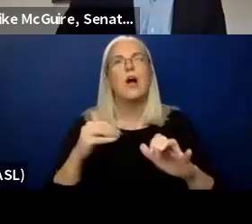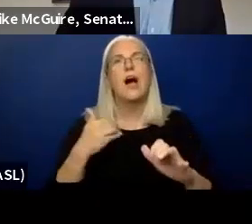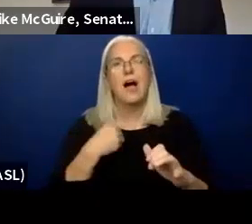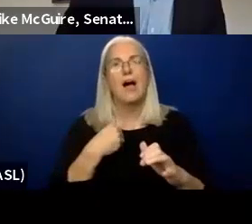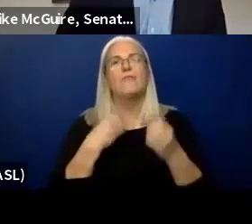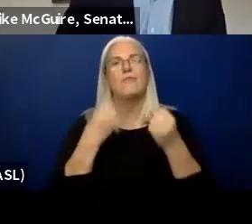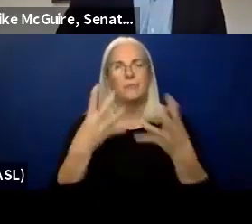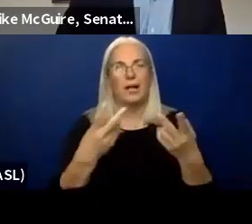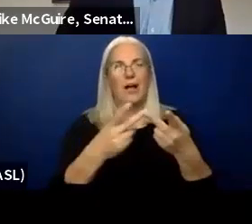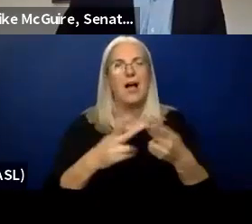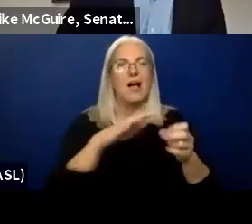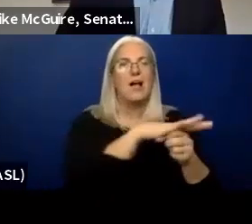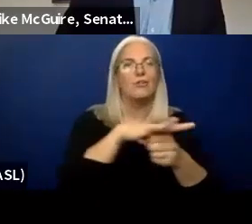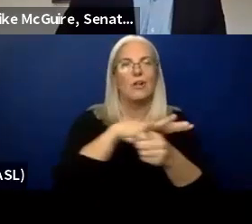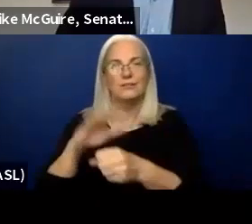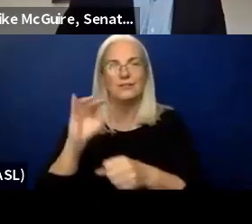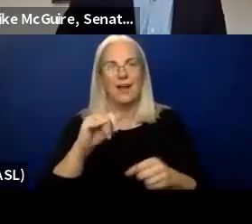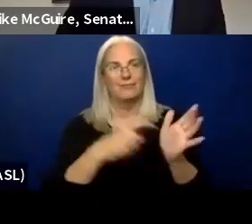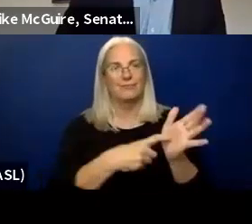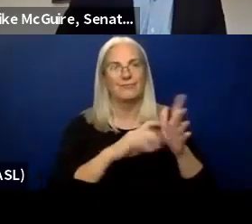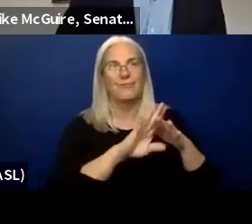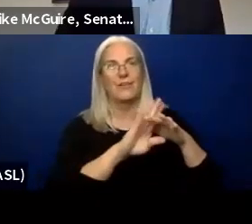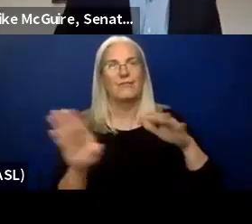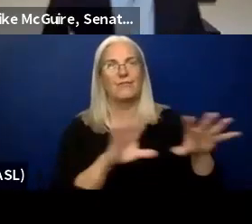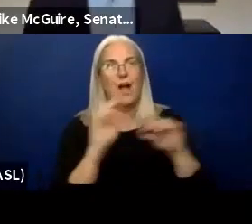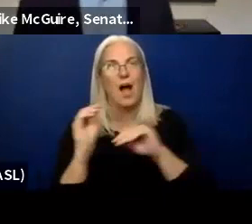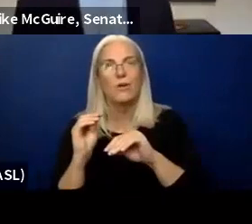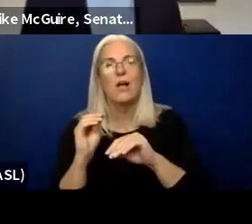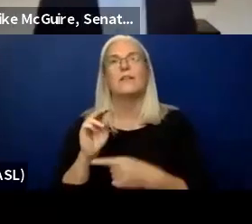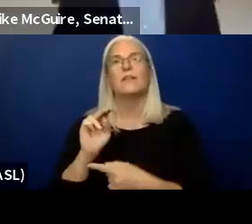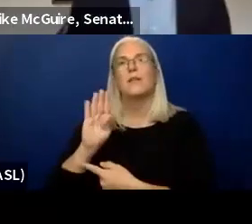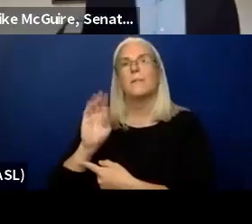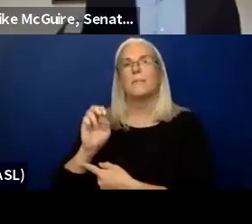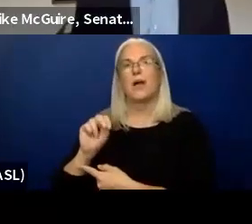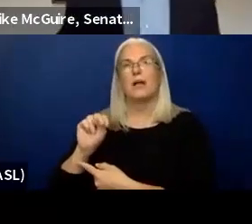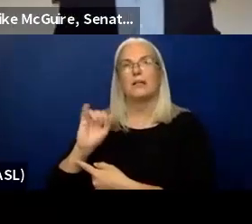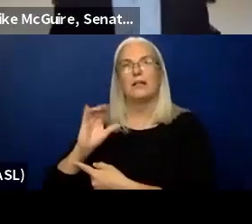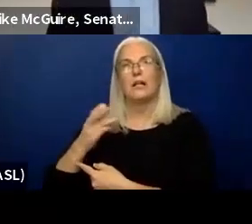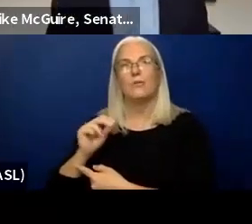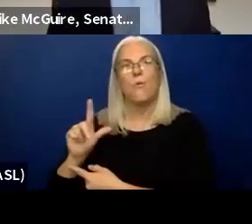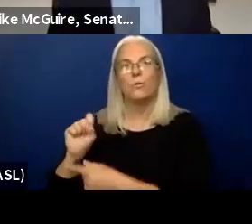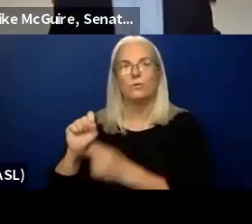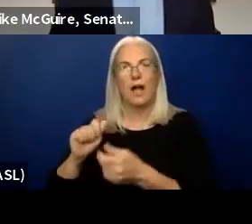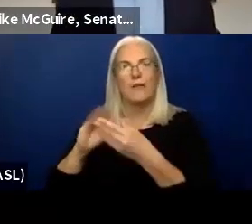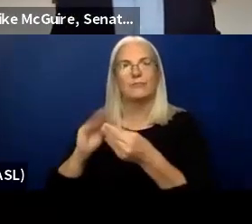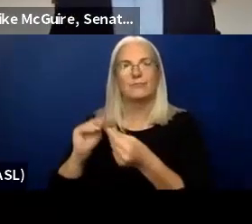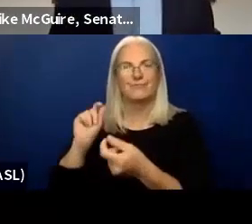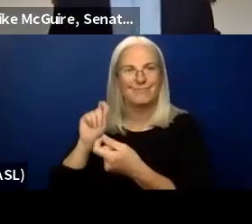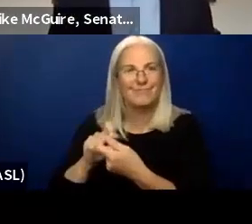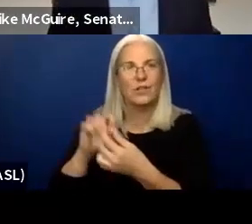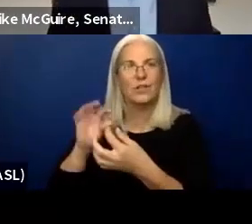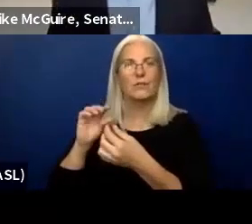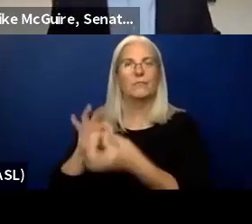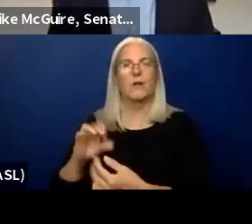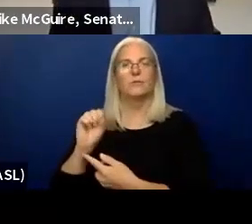Chief Nichols will be able to provide more specific information regarding Sonoma County. Just finally from us, kind of a piece that we